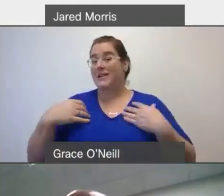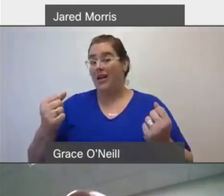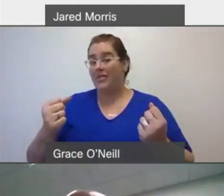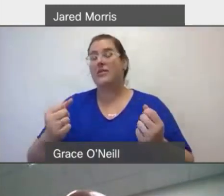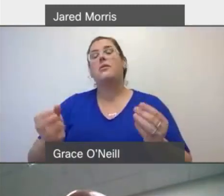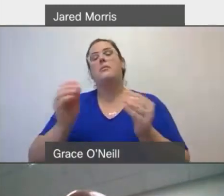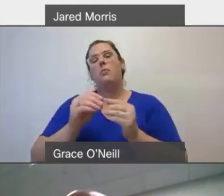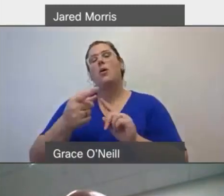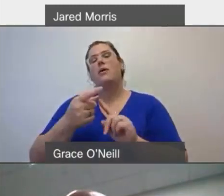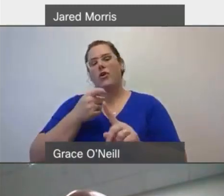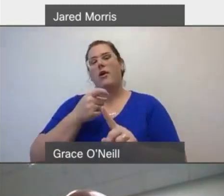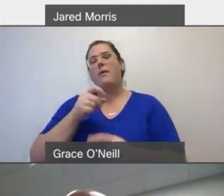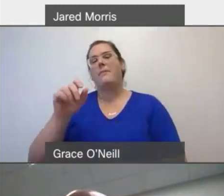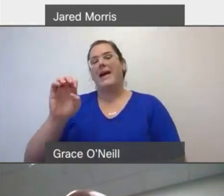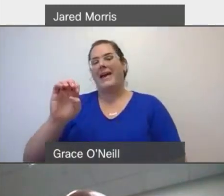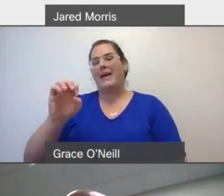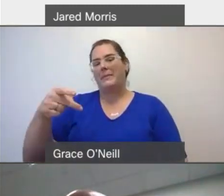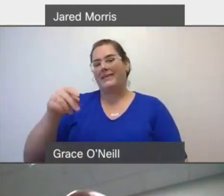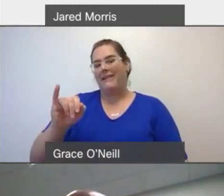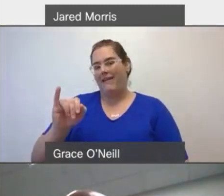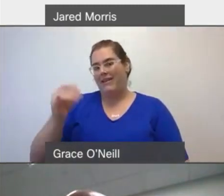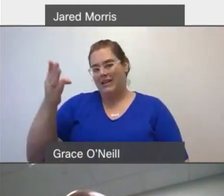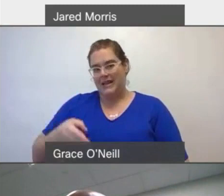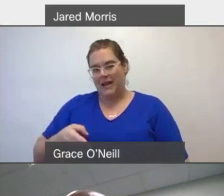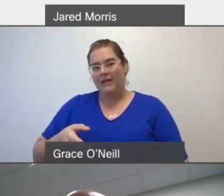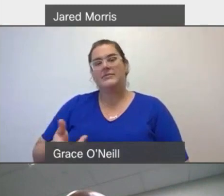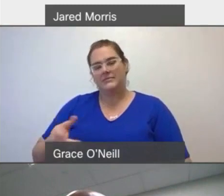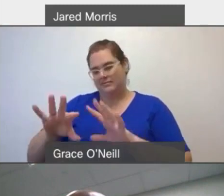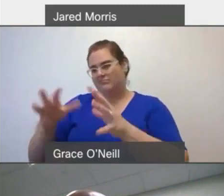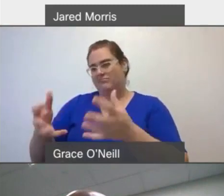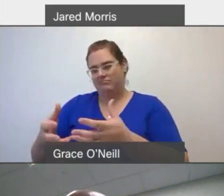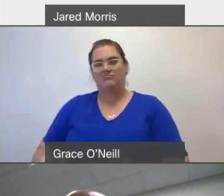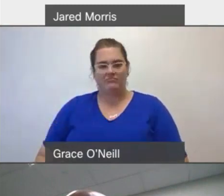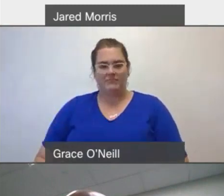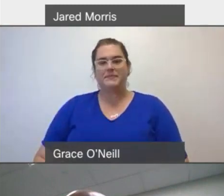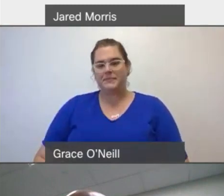the EPI side of DC Health.